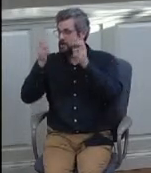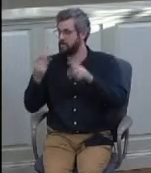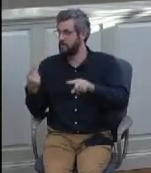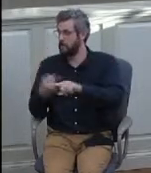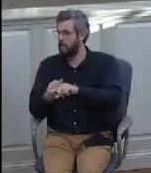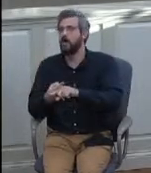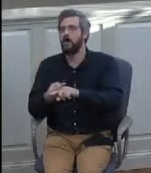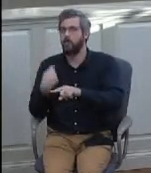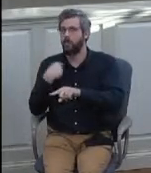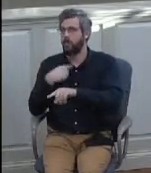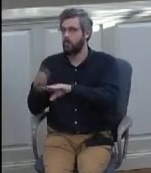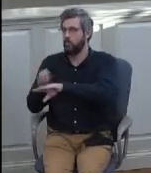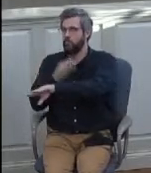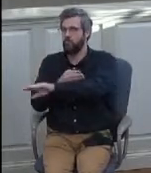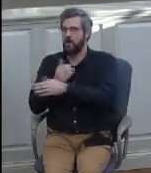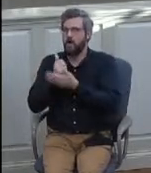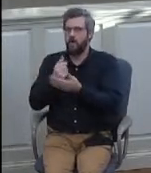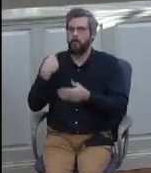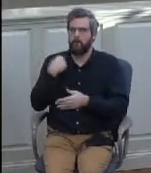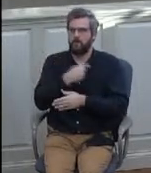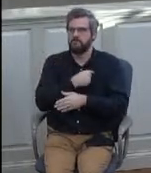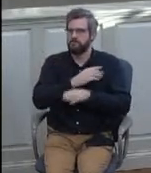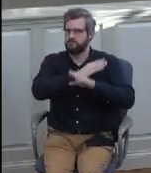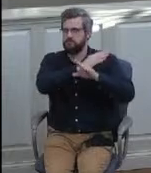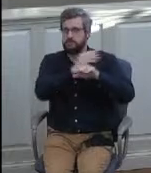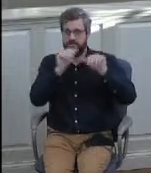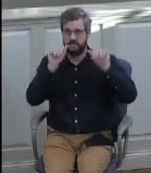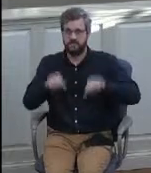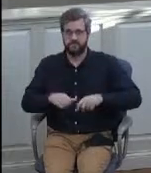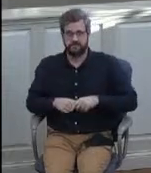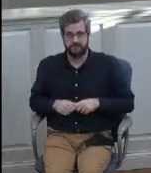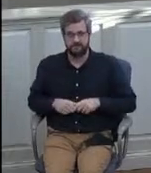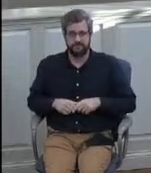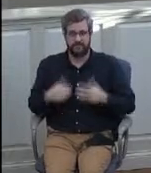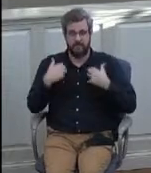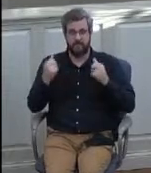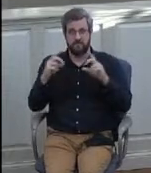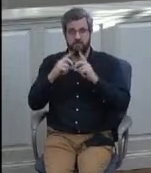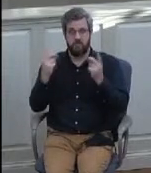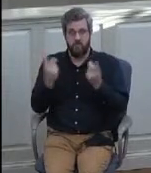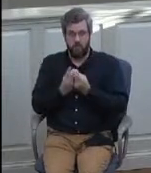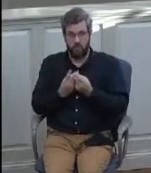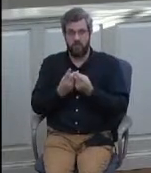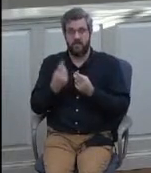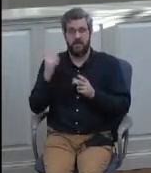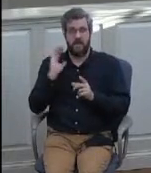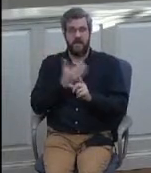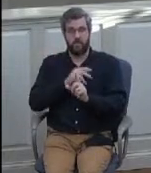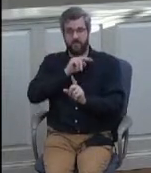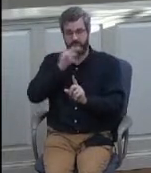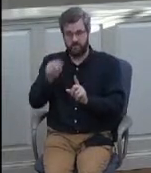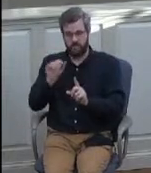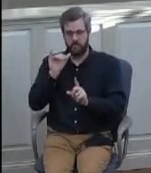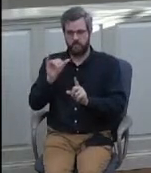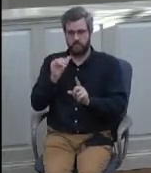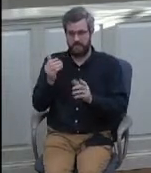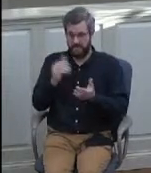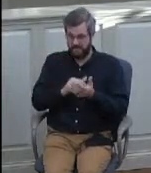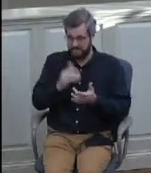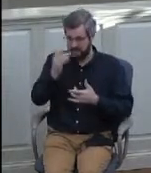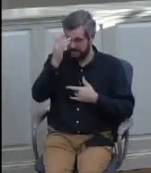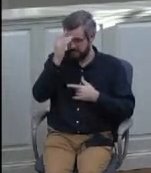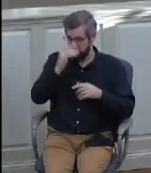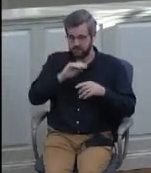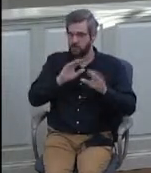can help us greatly. I mean, that from the health department standpoint, when we get to that point, we're going to try our best to really put that